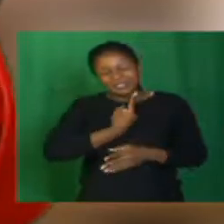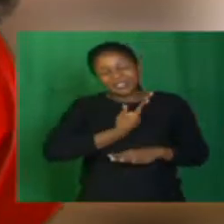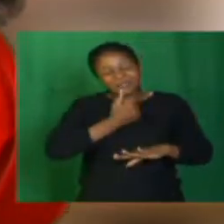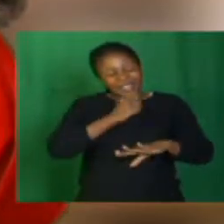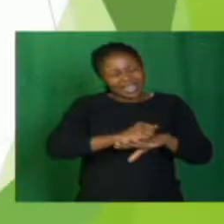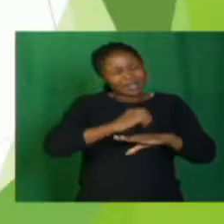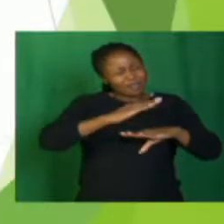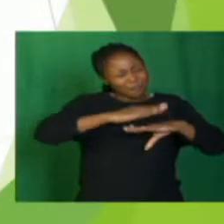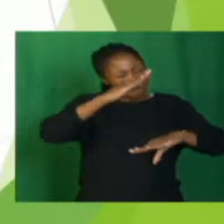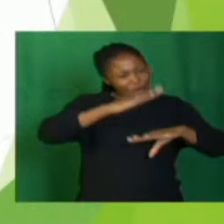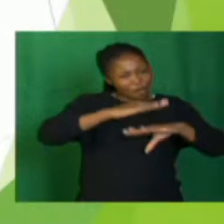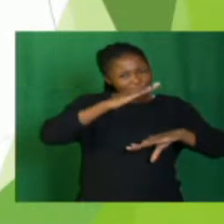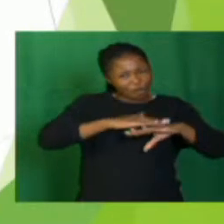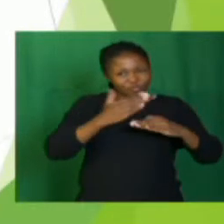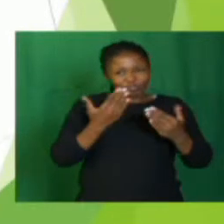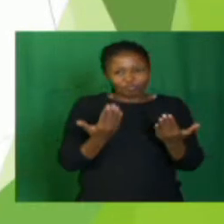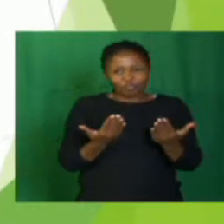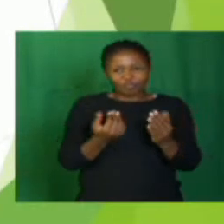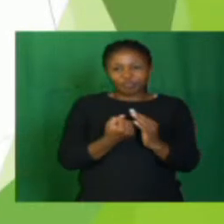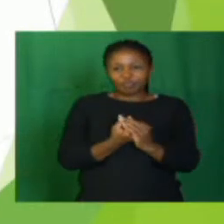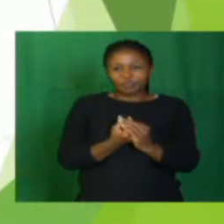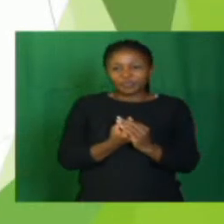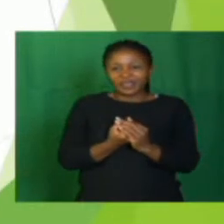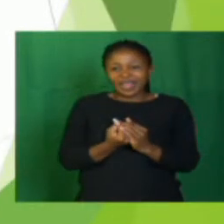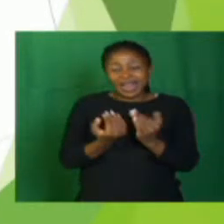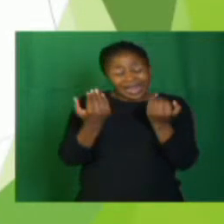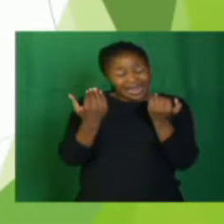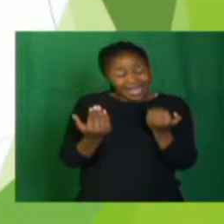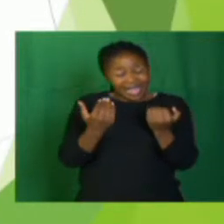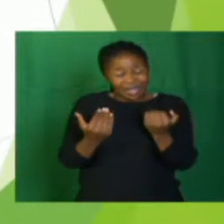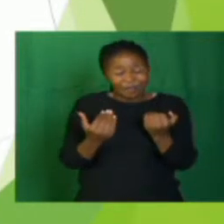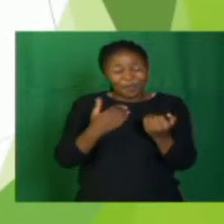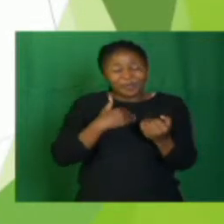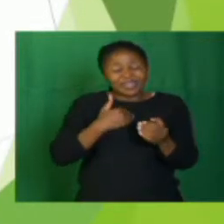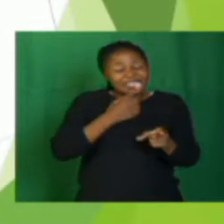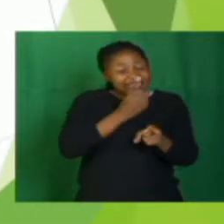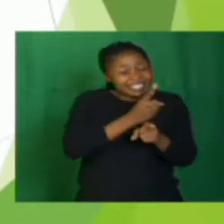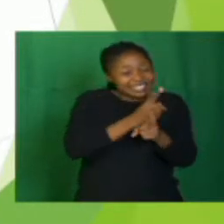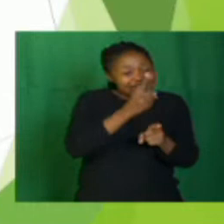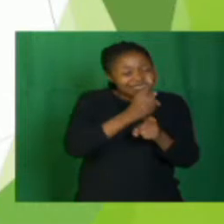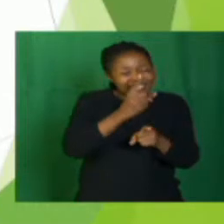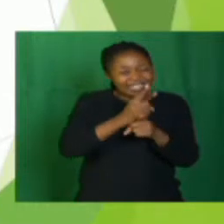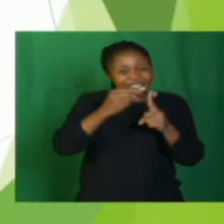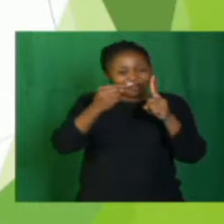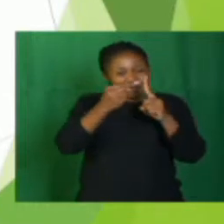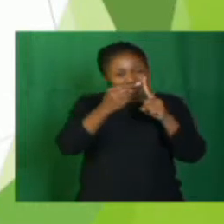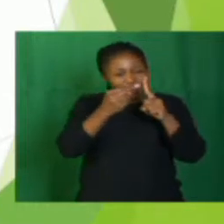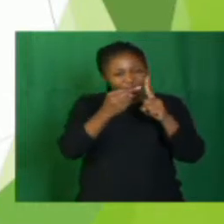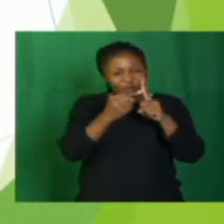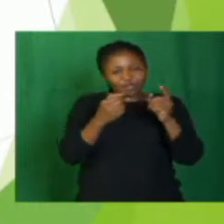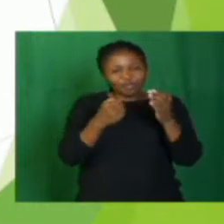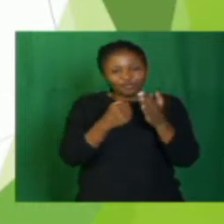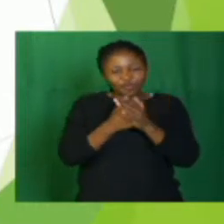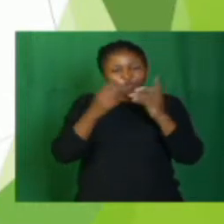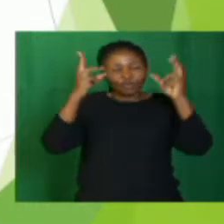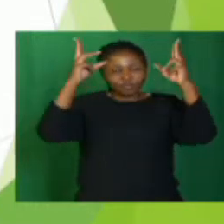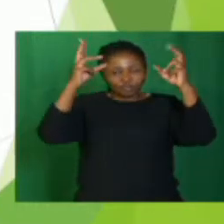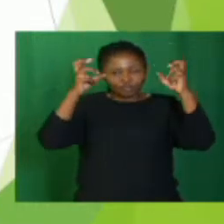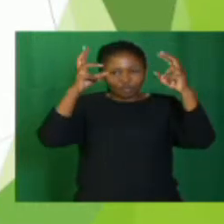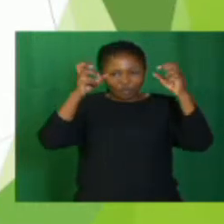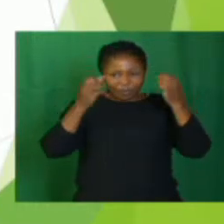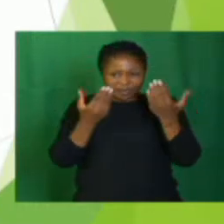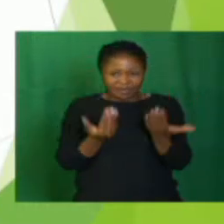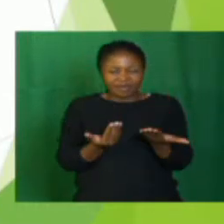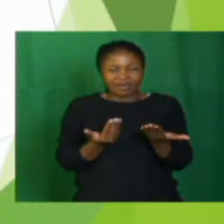am discussing points for the topic. I am giving the strengths, or I am giving the